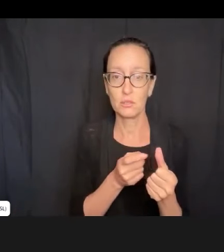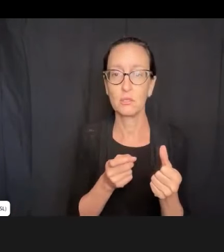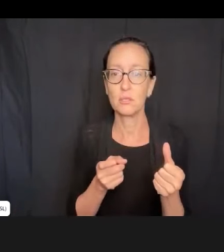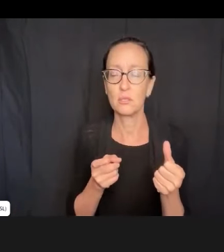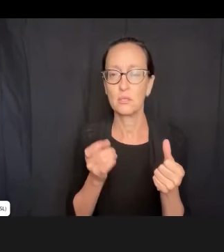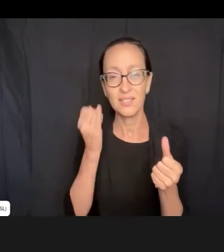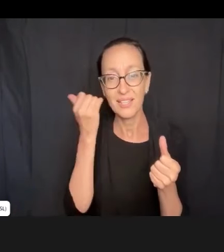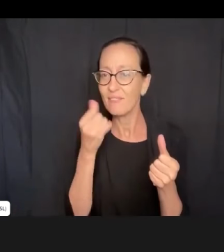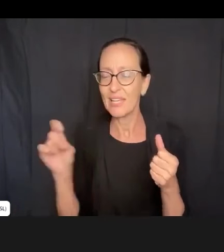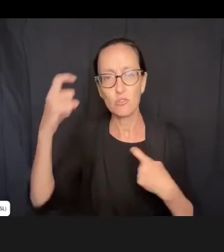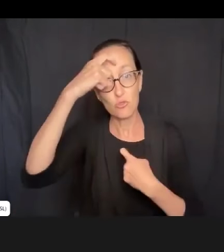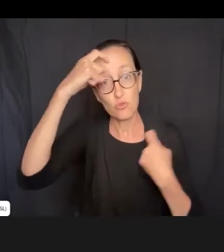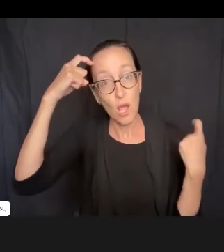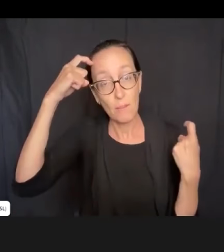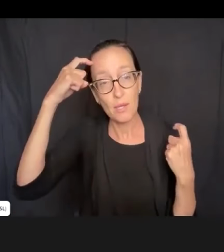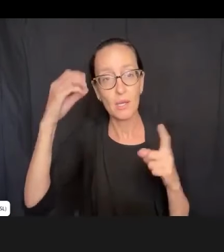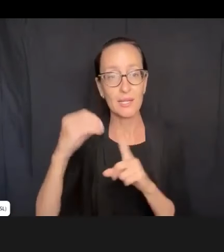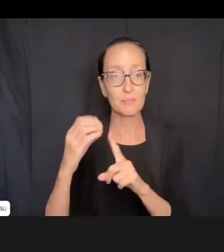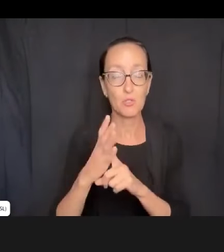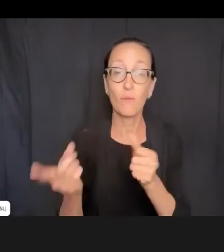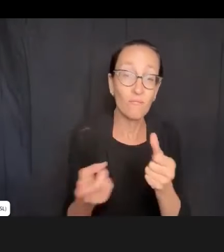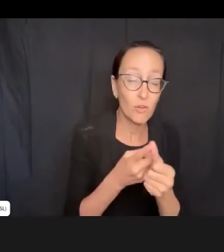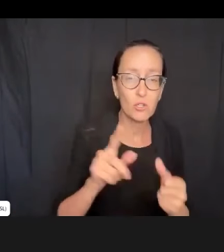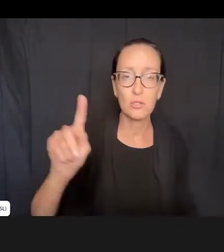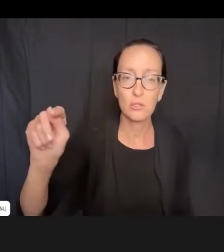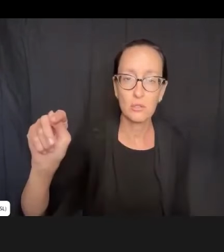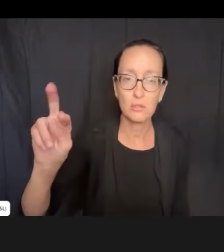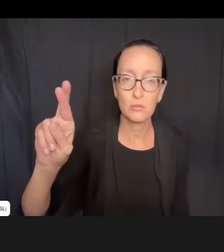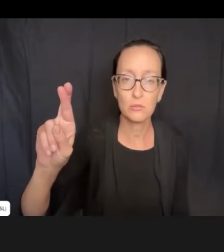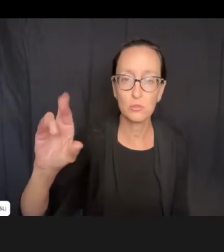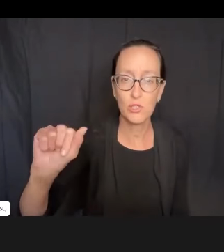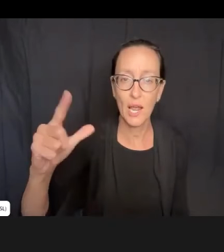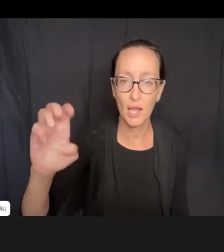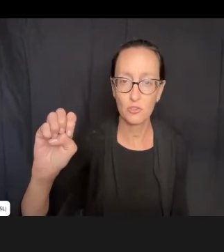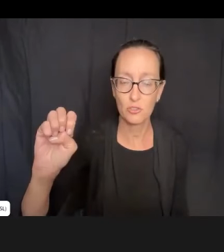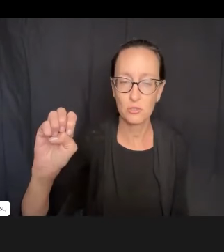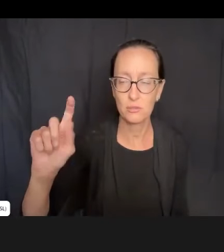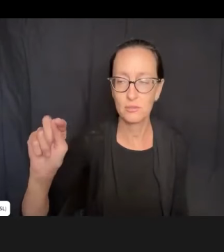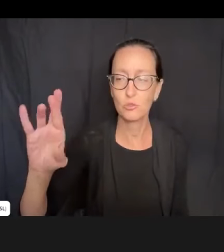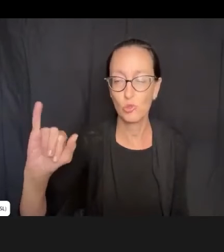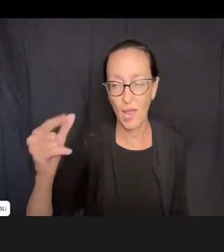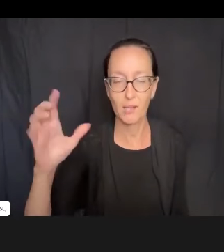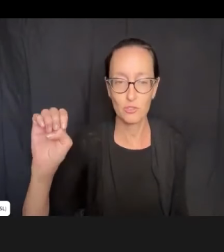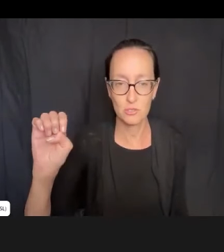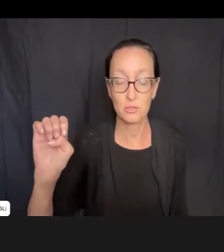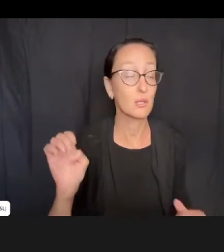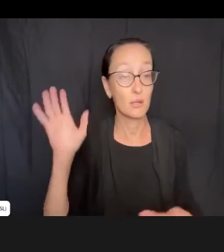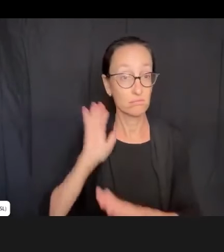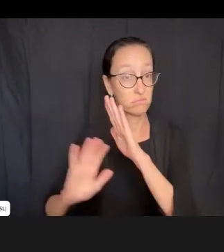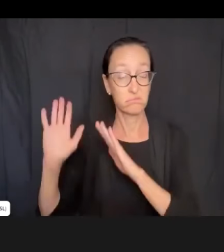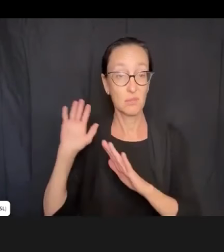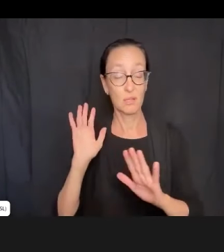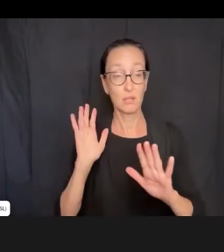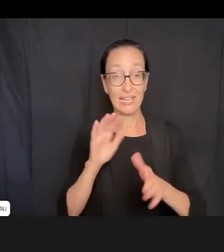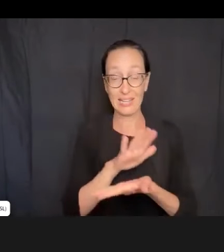trauma exposure is we need to do the triage. For so long in schools, before we had prepare, I'll be honest with you, it